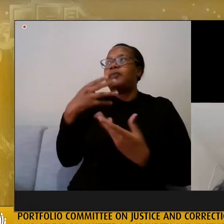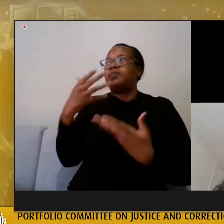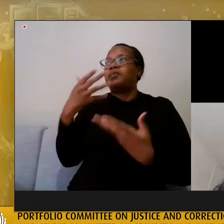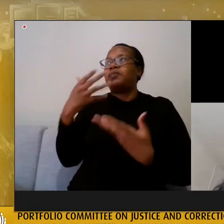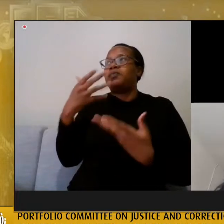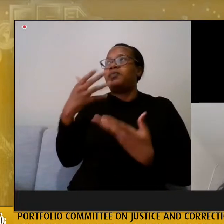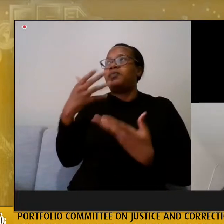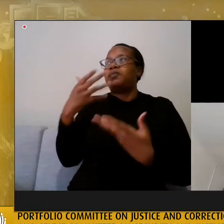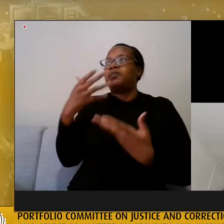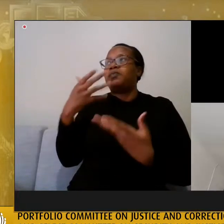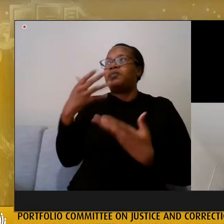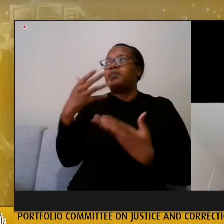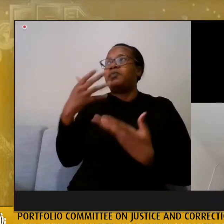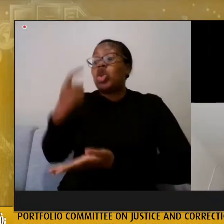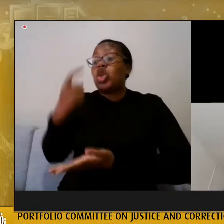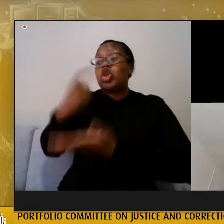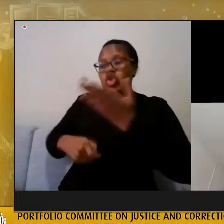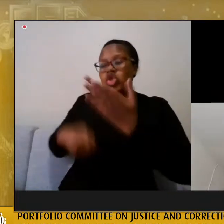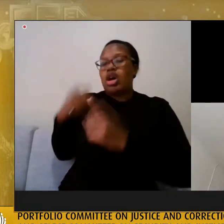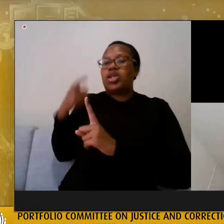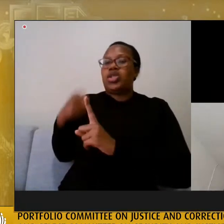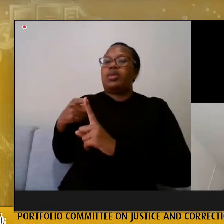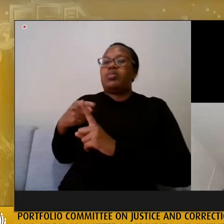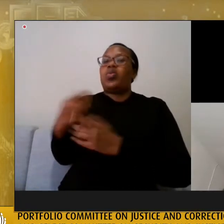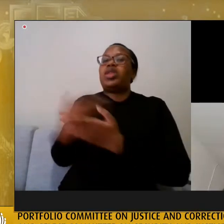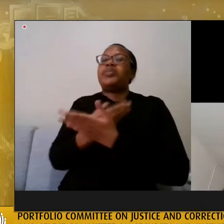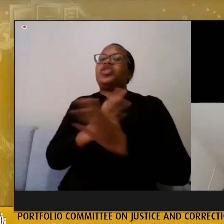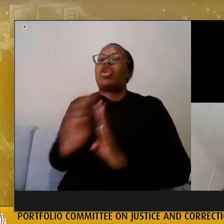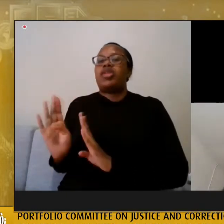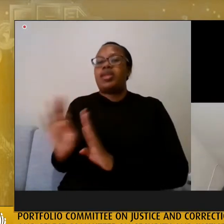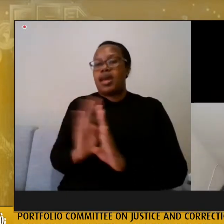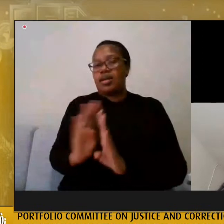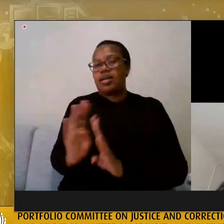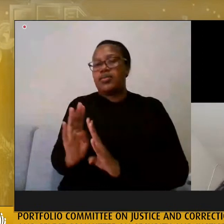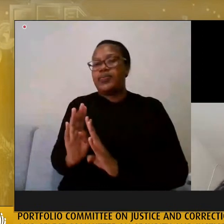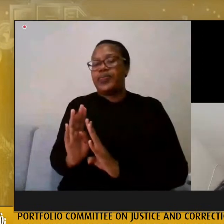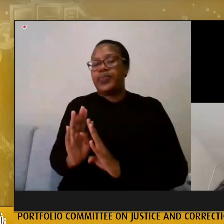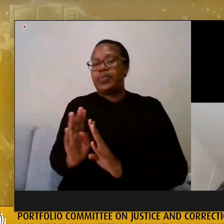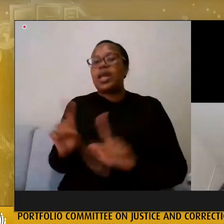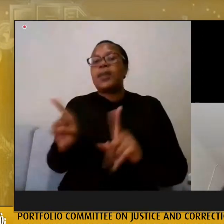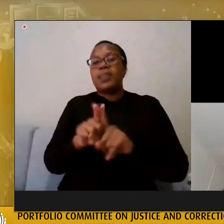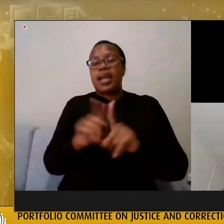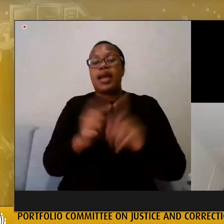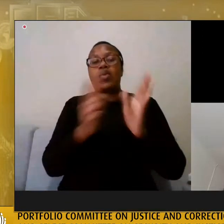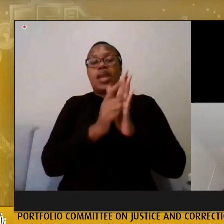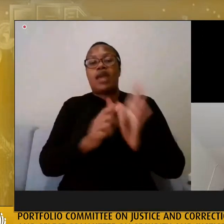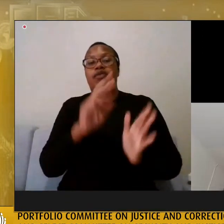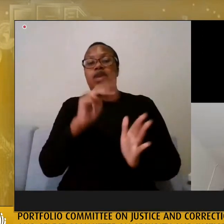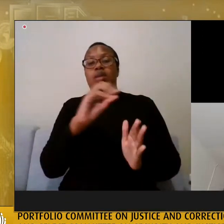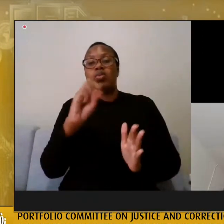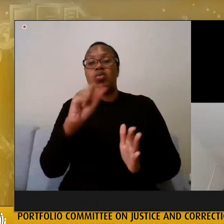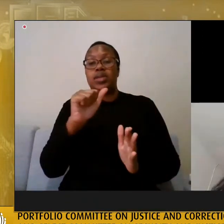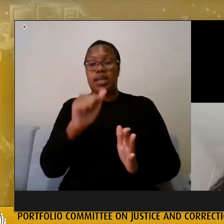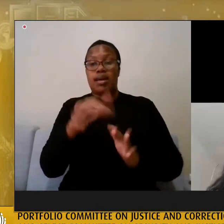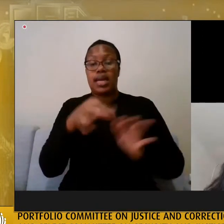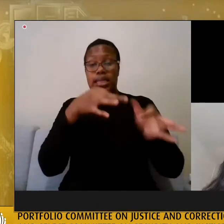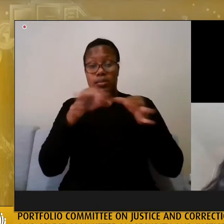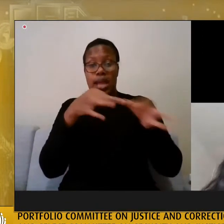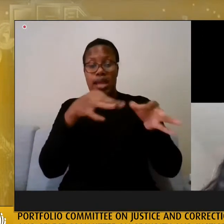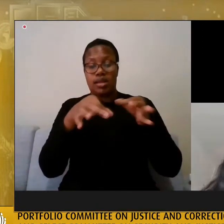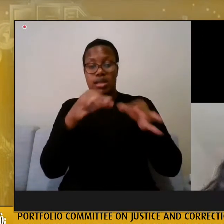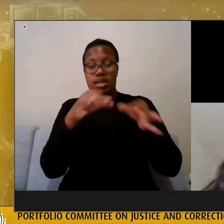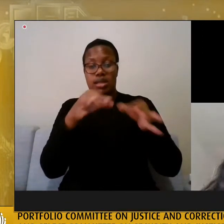evidence to charge him with misconduct. But like what Advocate Musa explained, and which is in the